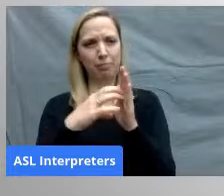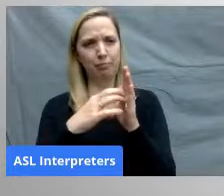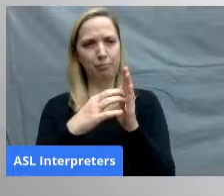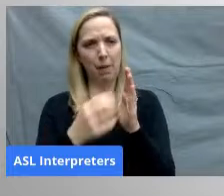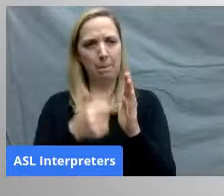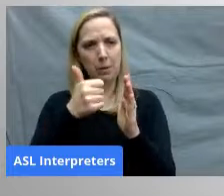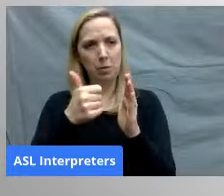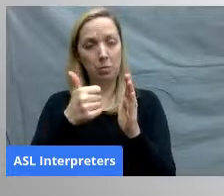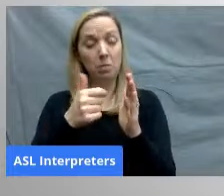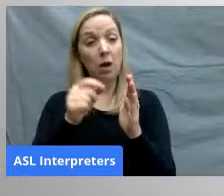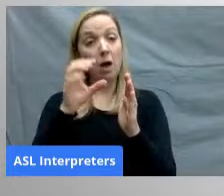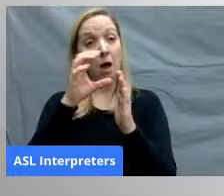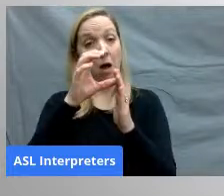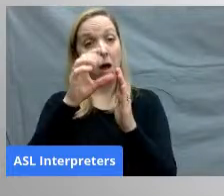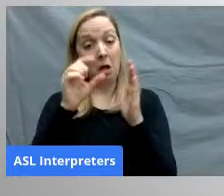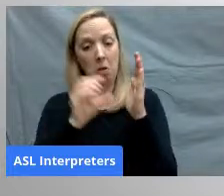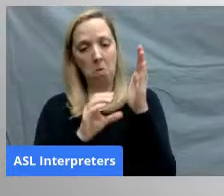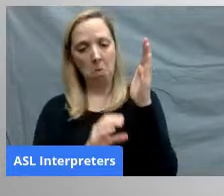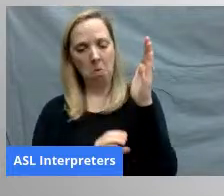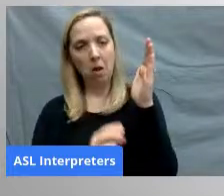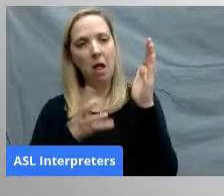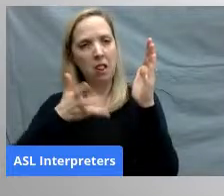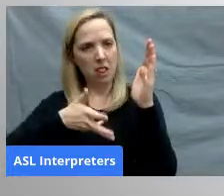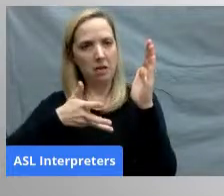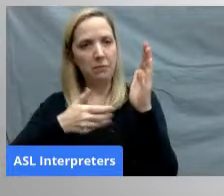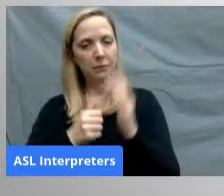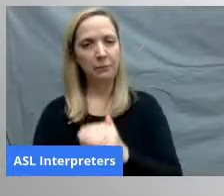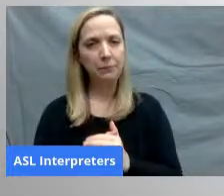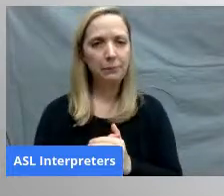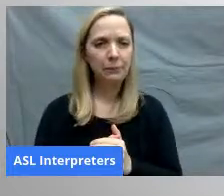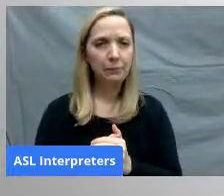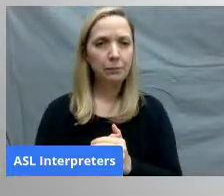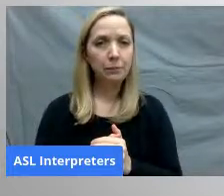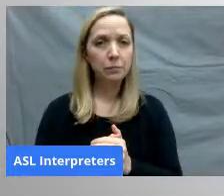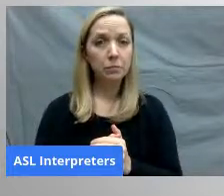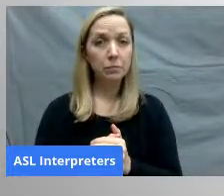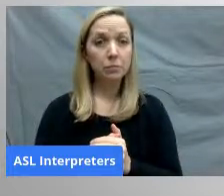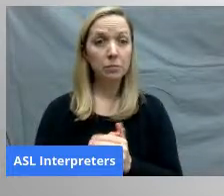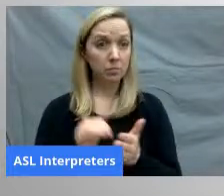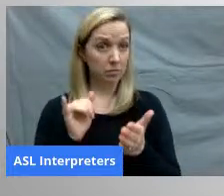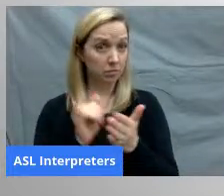it alone. Does that concur with what